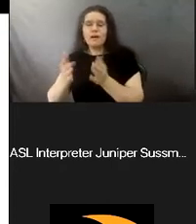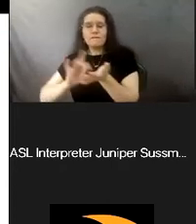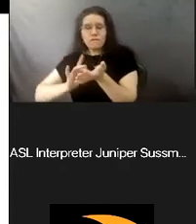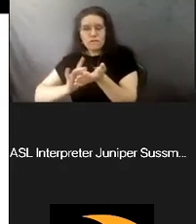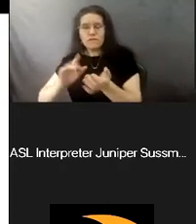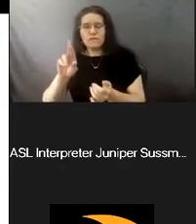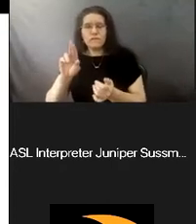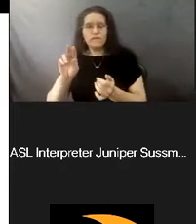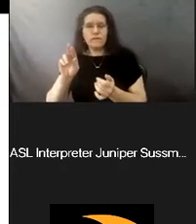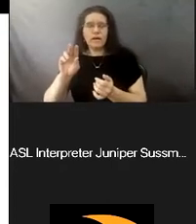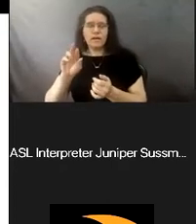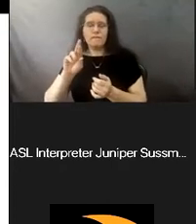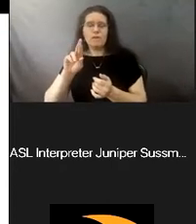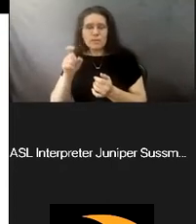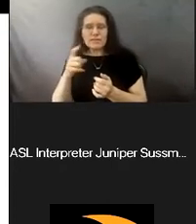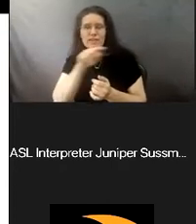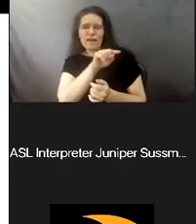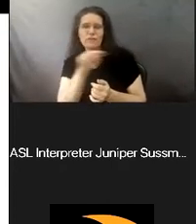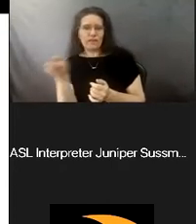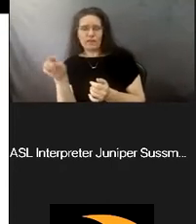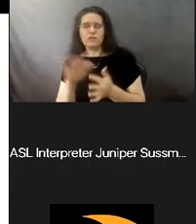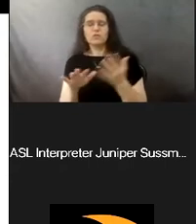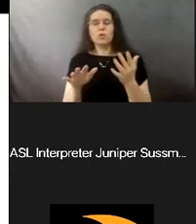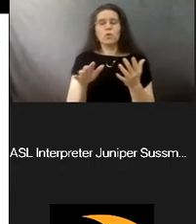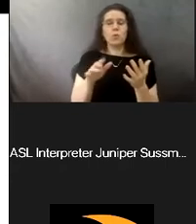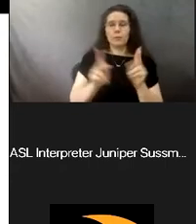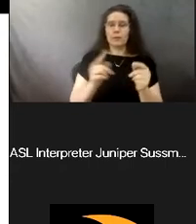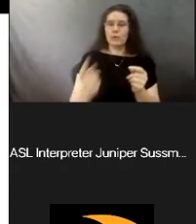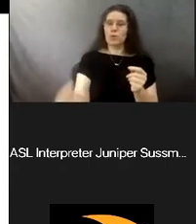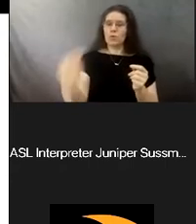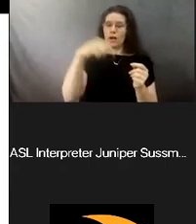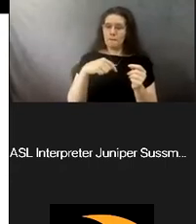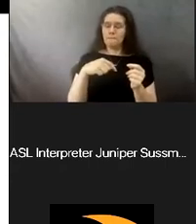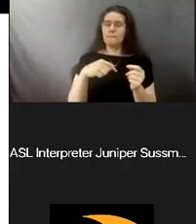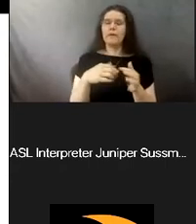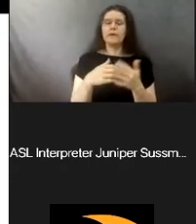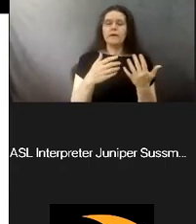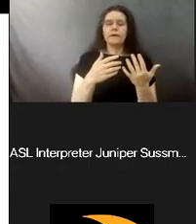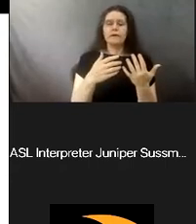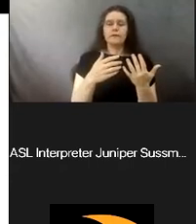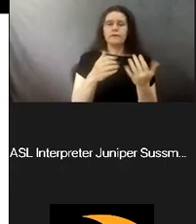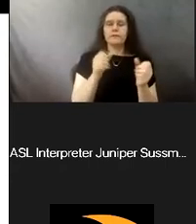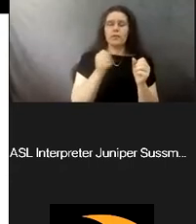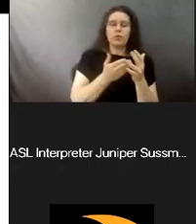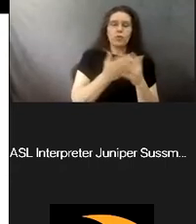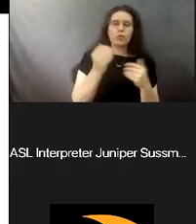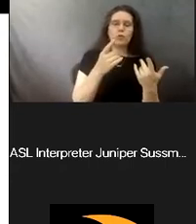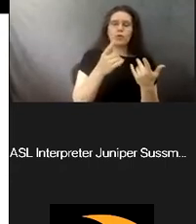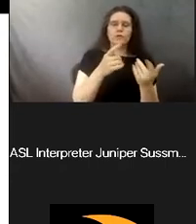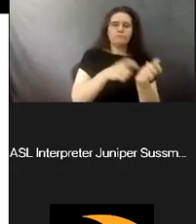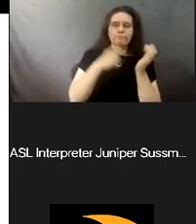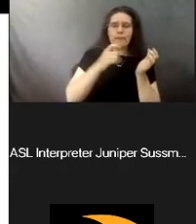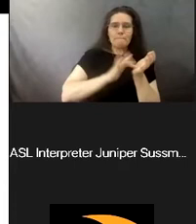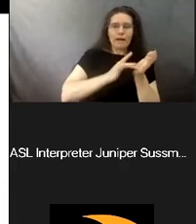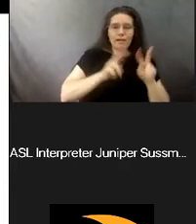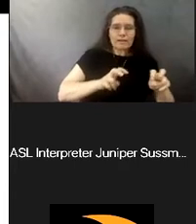those screenings, doesn't matter if someone's entering our doors through that route, or if they're coming in as an immigrant, a secondary migrant,